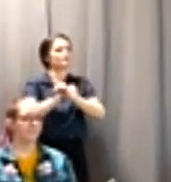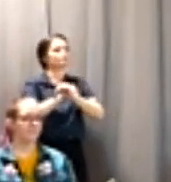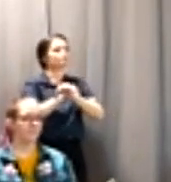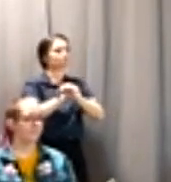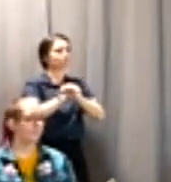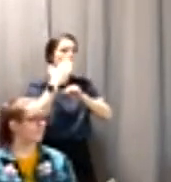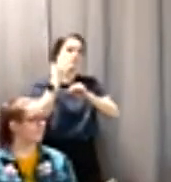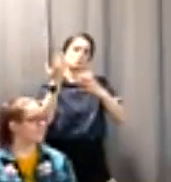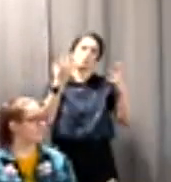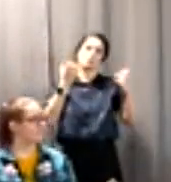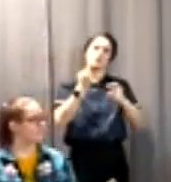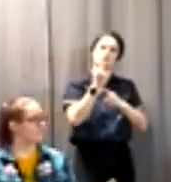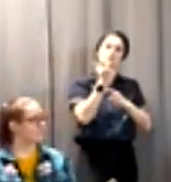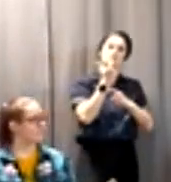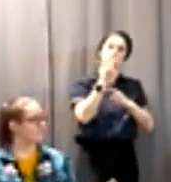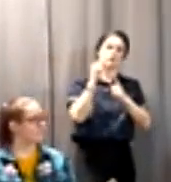what's the word?